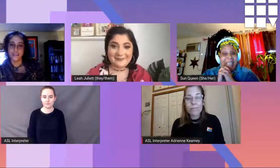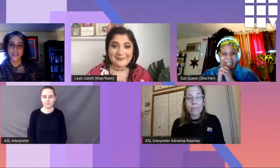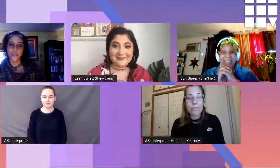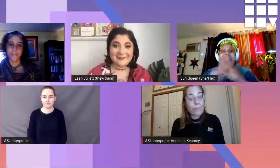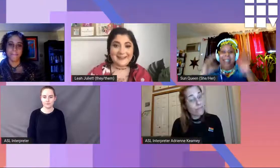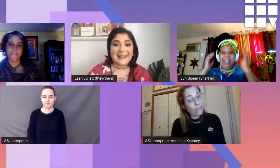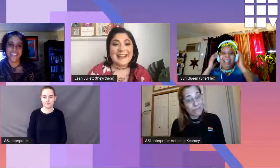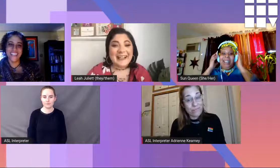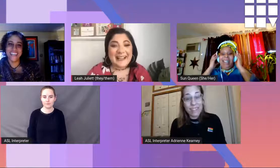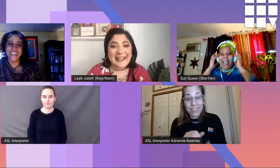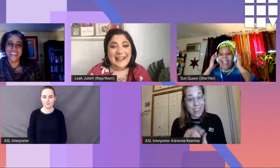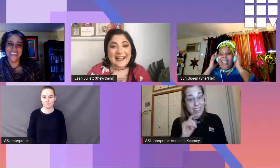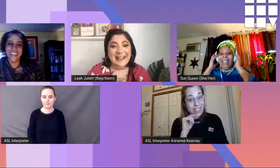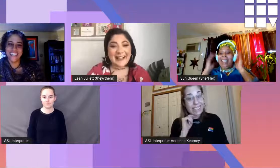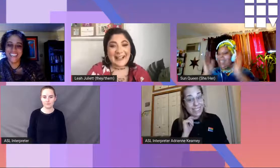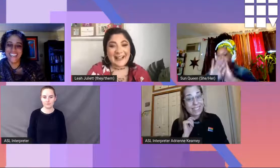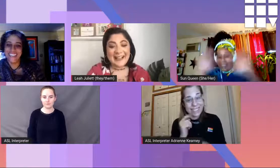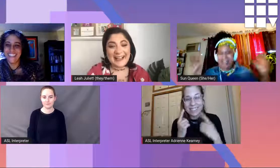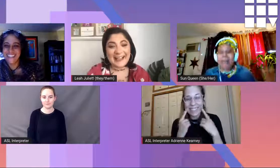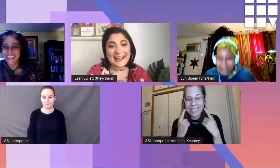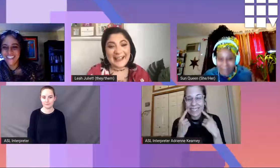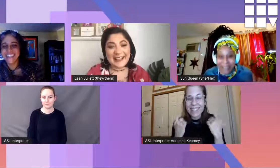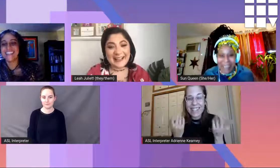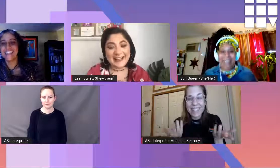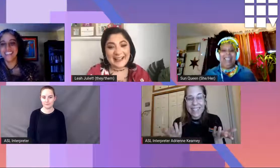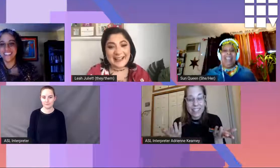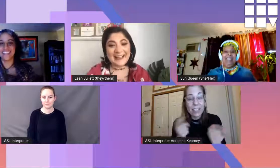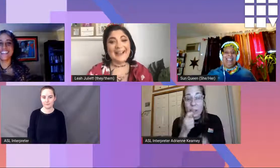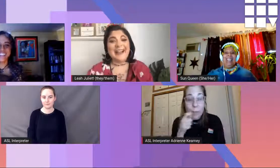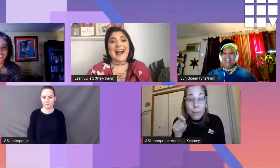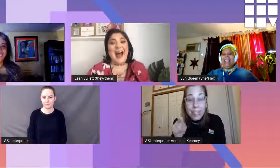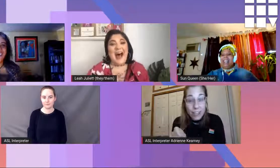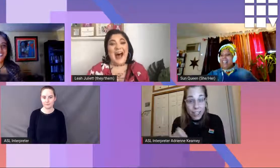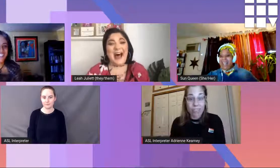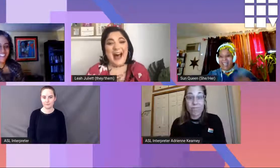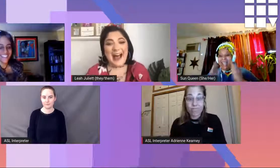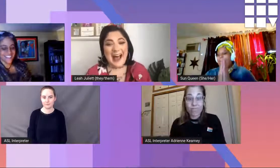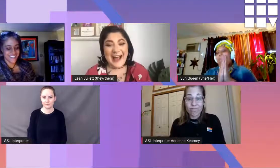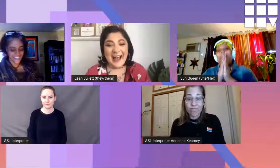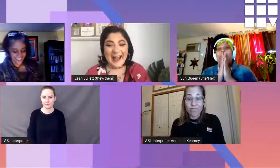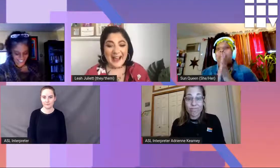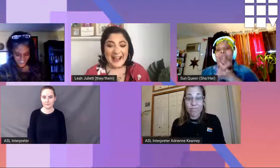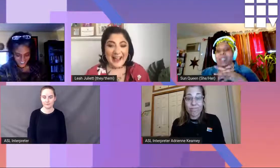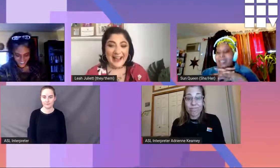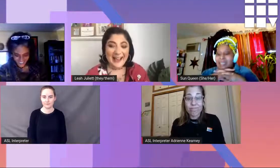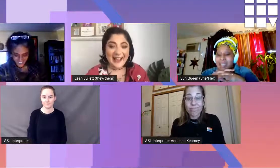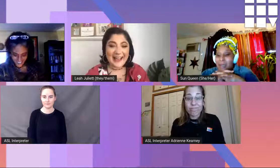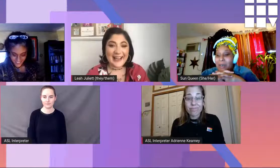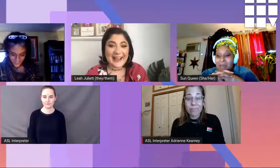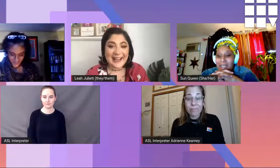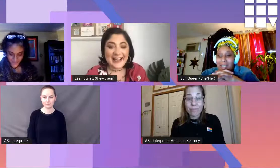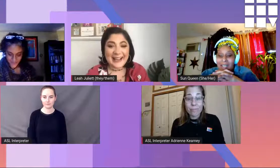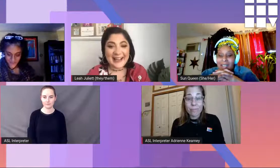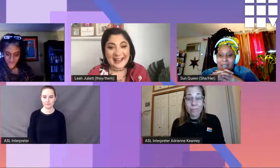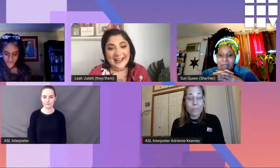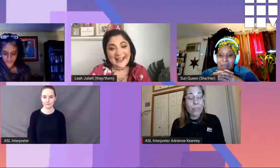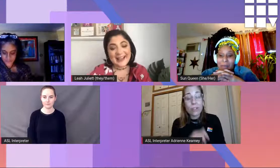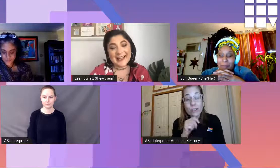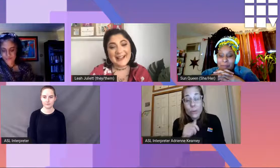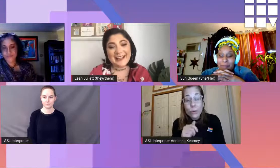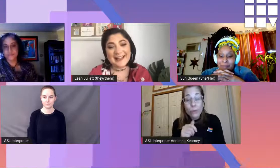That's it. Like, period. Like, don't,